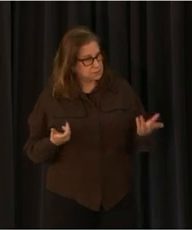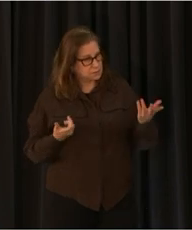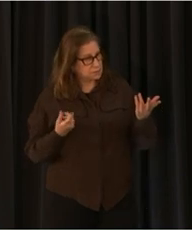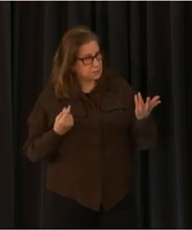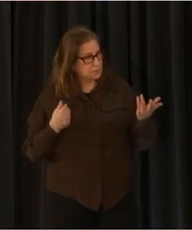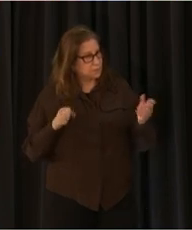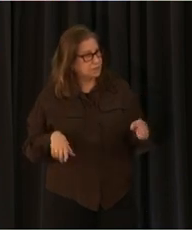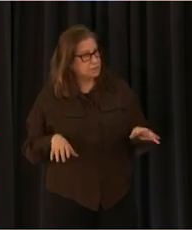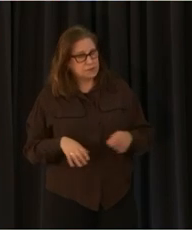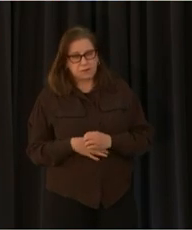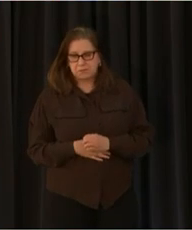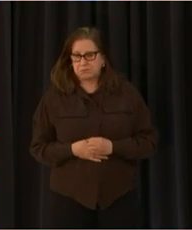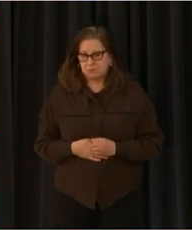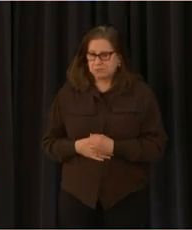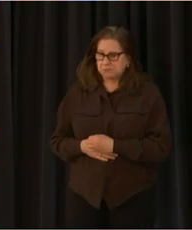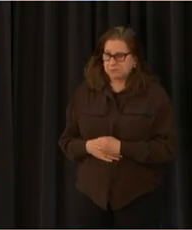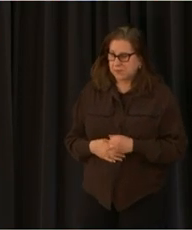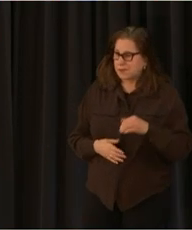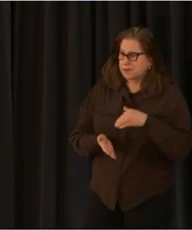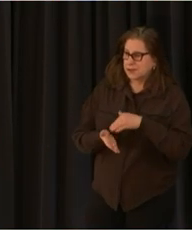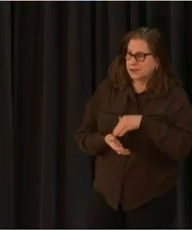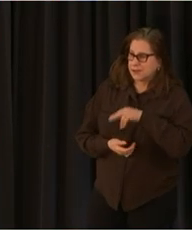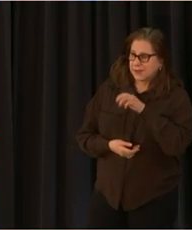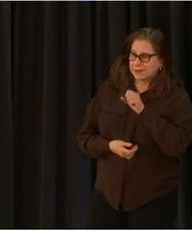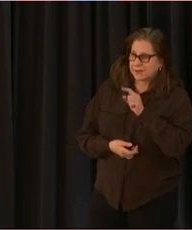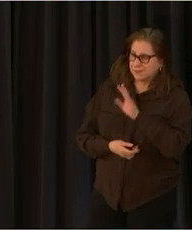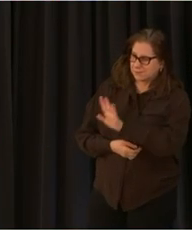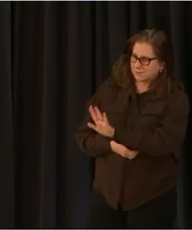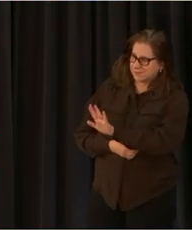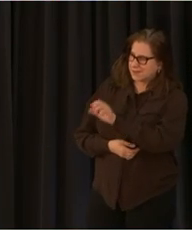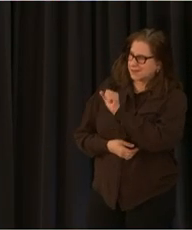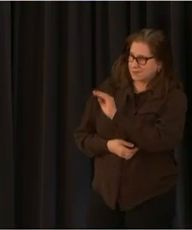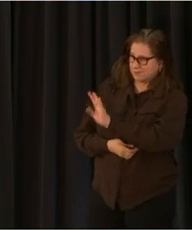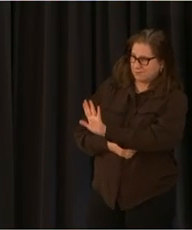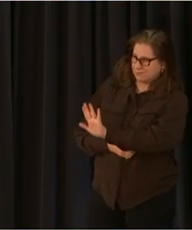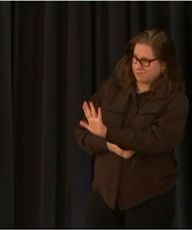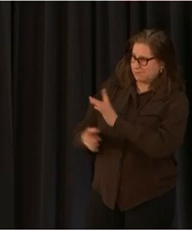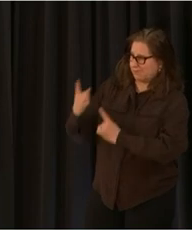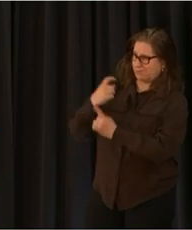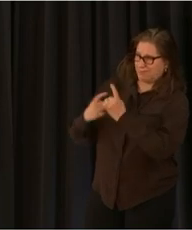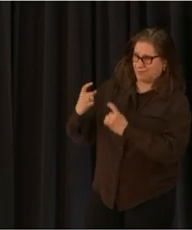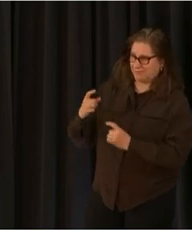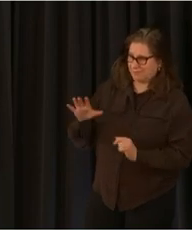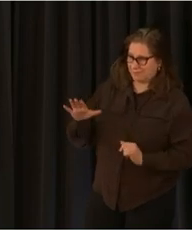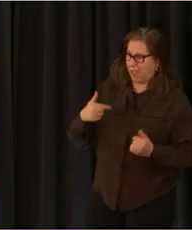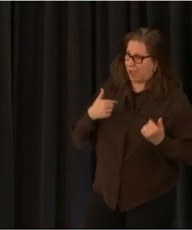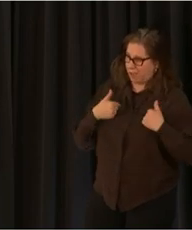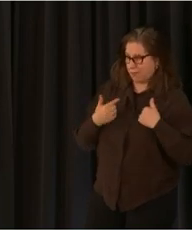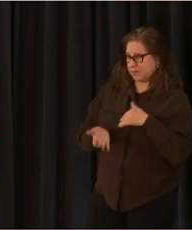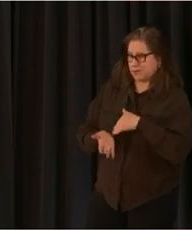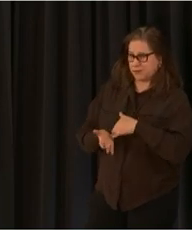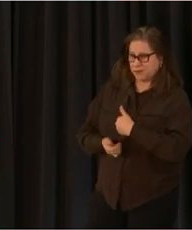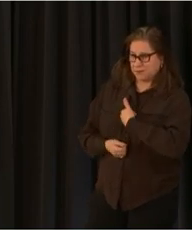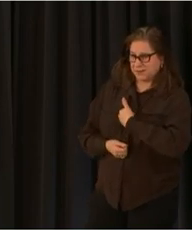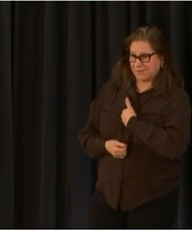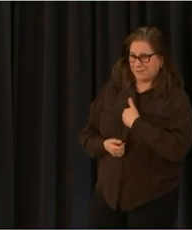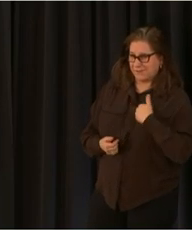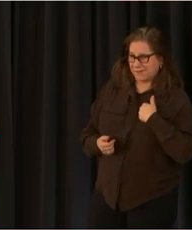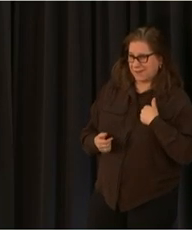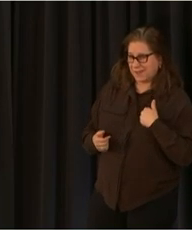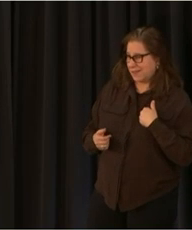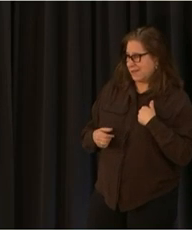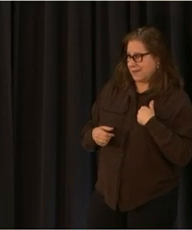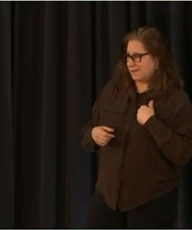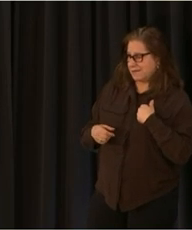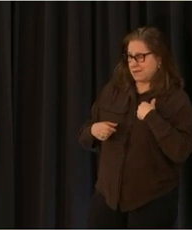Go ahead. So, Sam, it's an interesting question. I think as a physician and a public health practitioner, anytime a life is